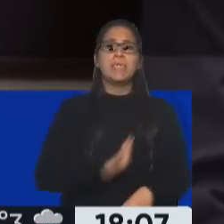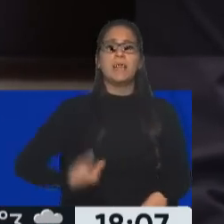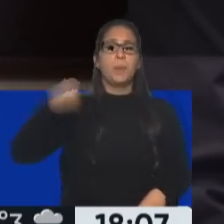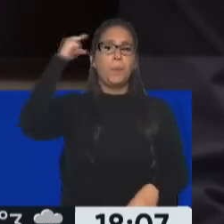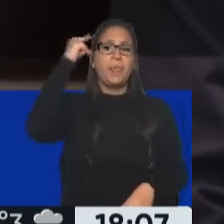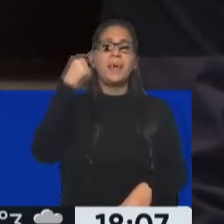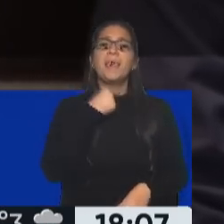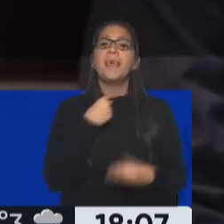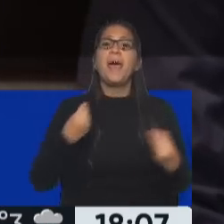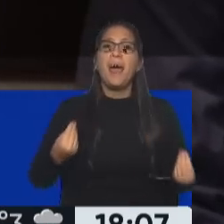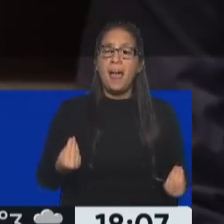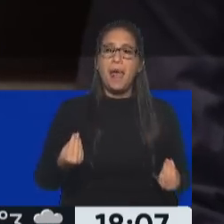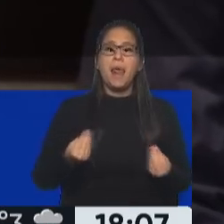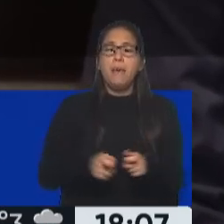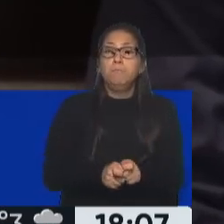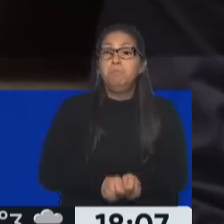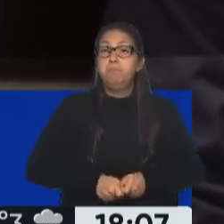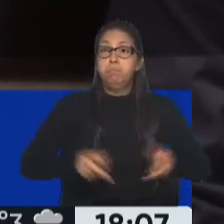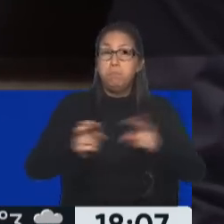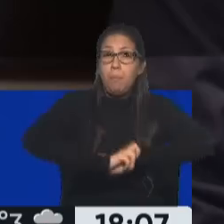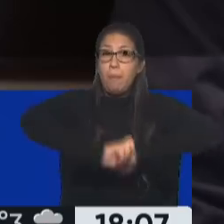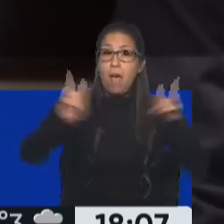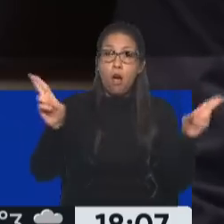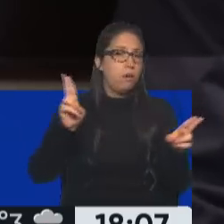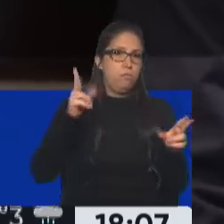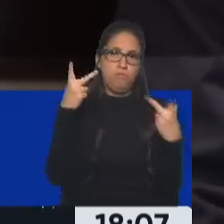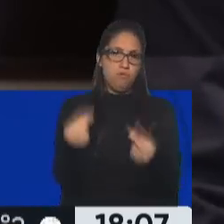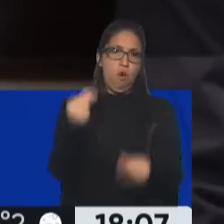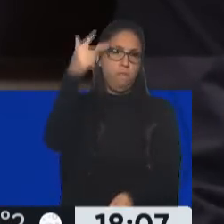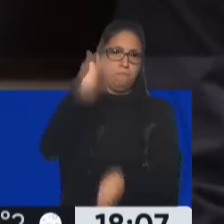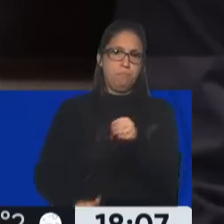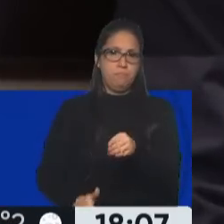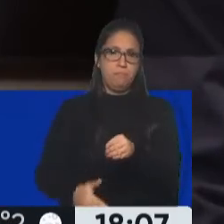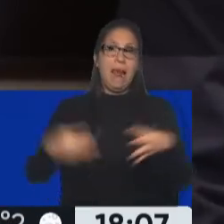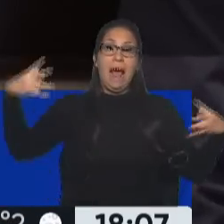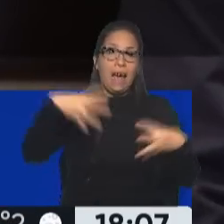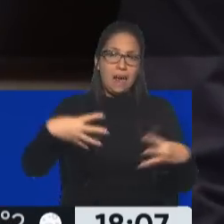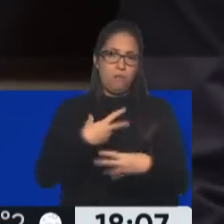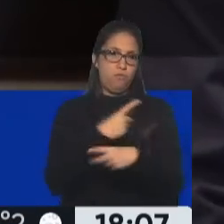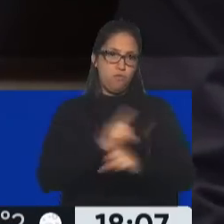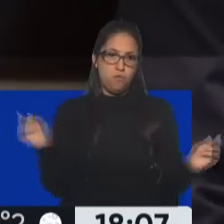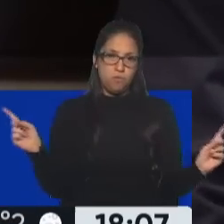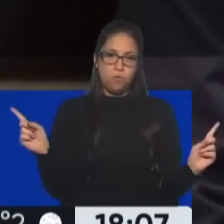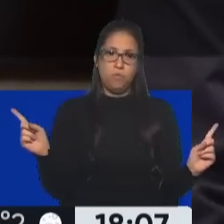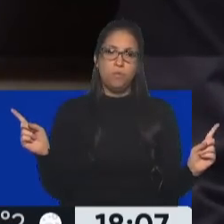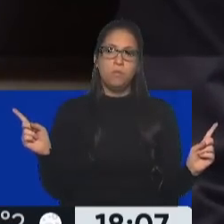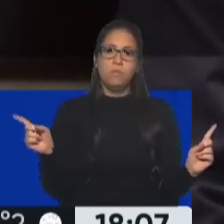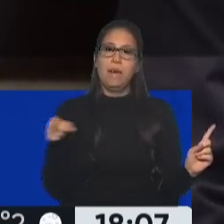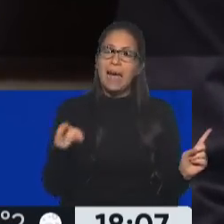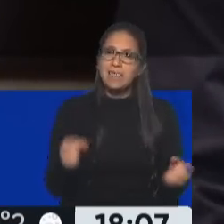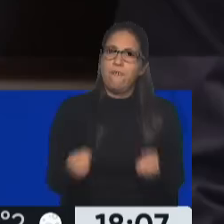is to avoid a further escalation to a greater war. That is the effort